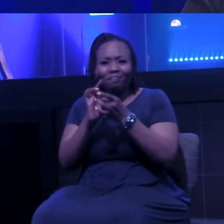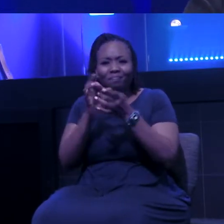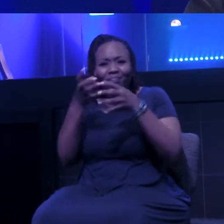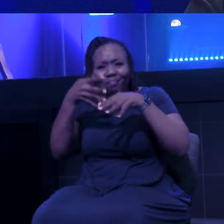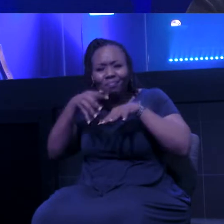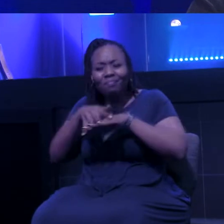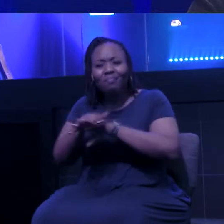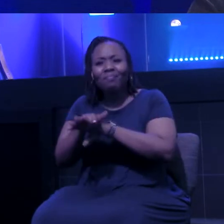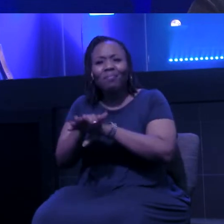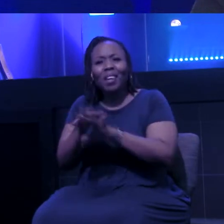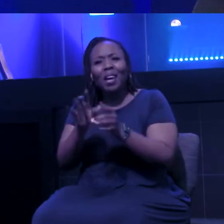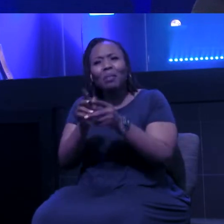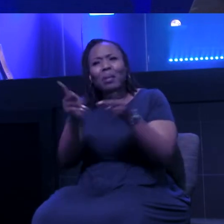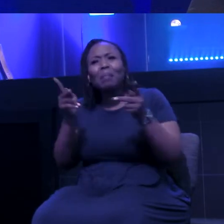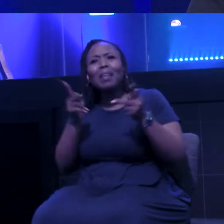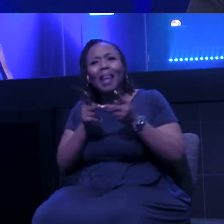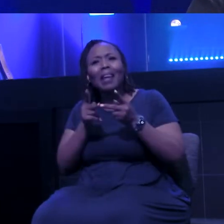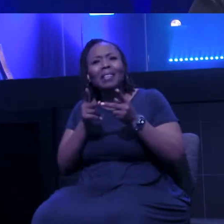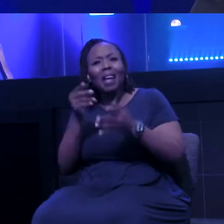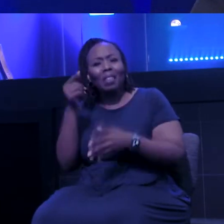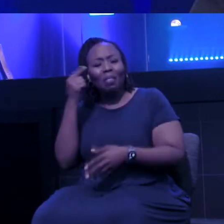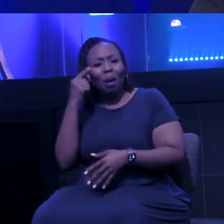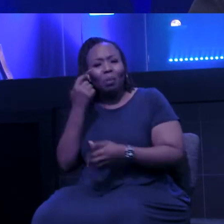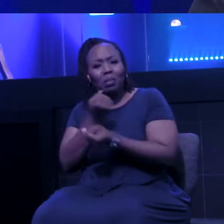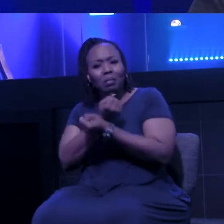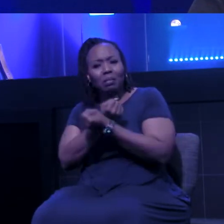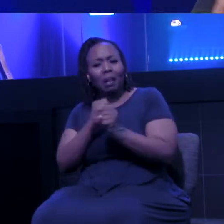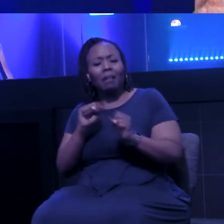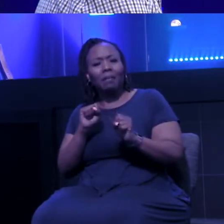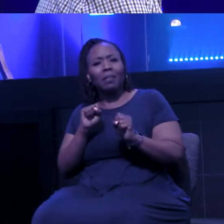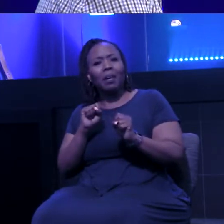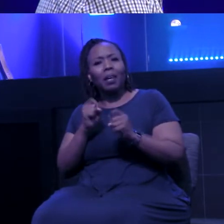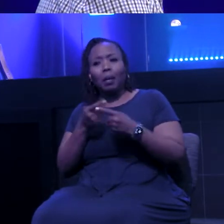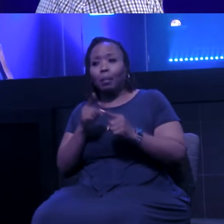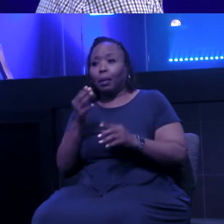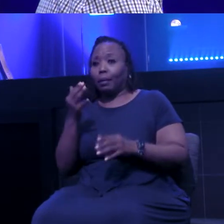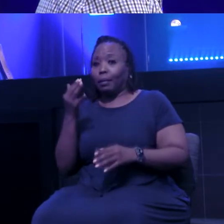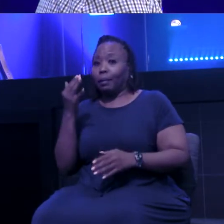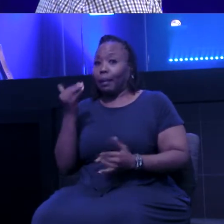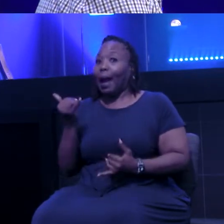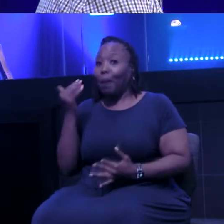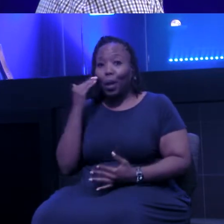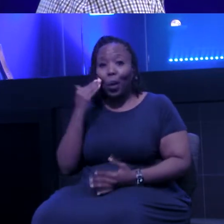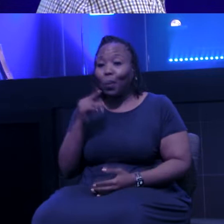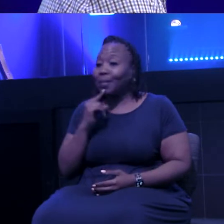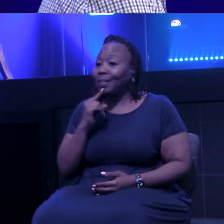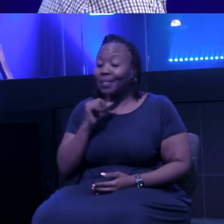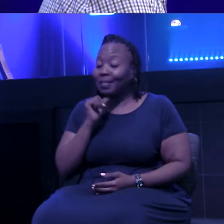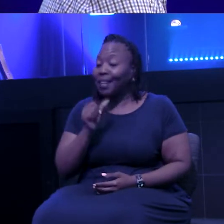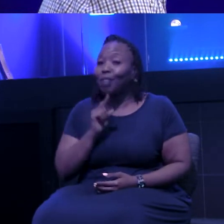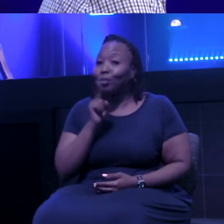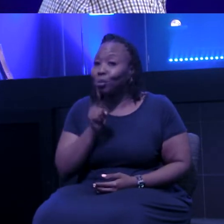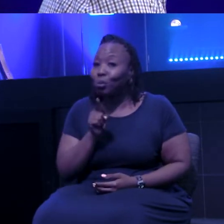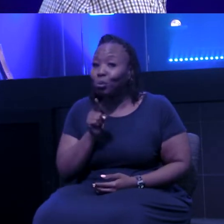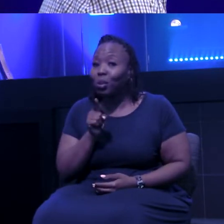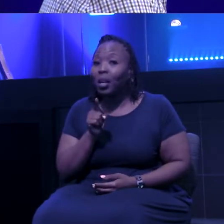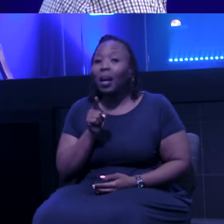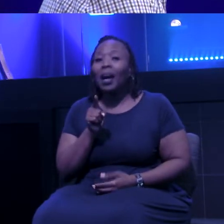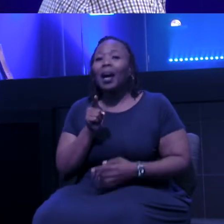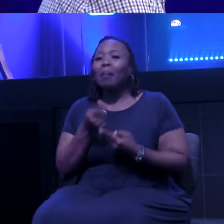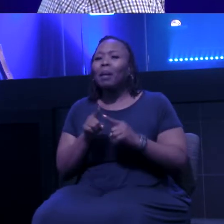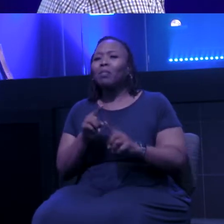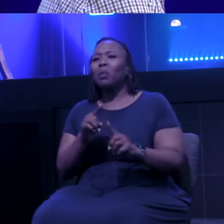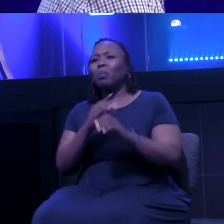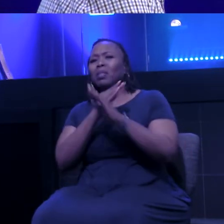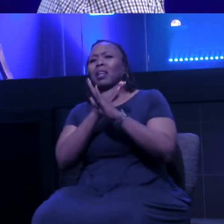It was a place where I felt like I could be safe and which I know it's not true. And so, but in that moment it was for protection